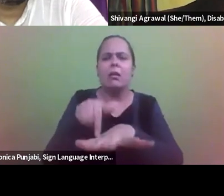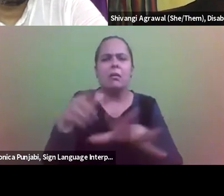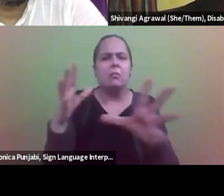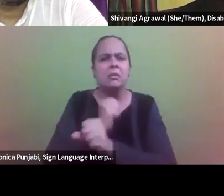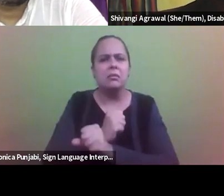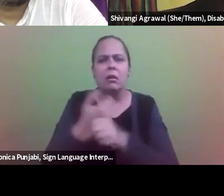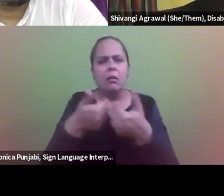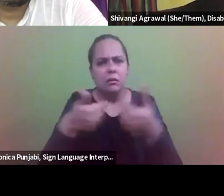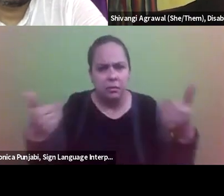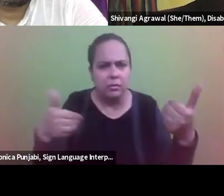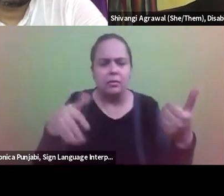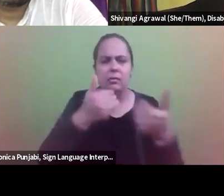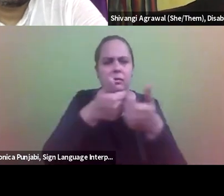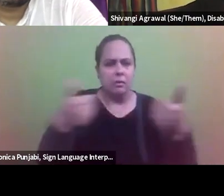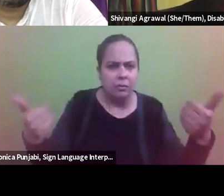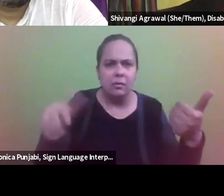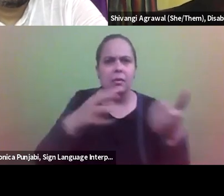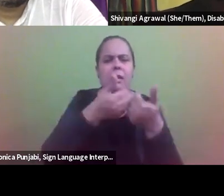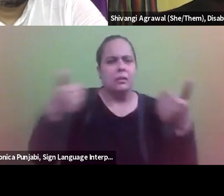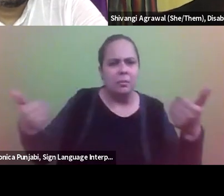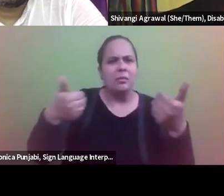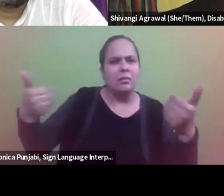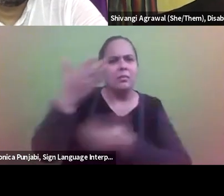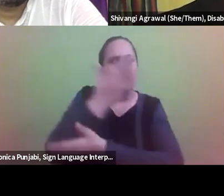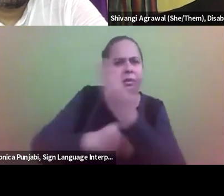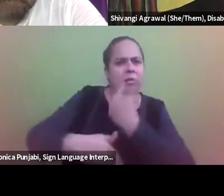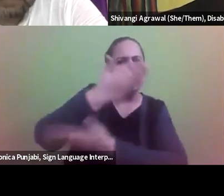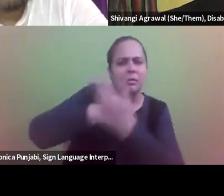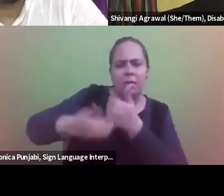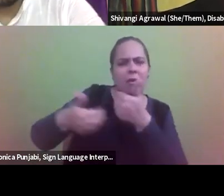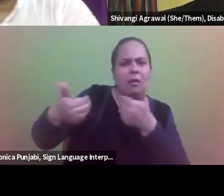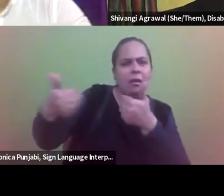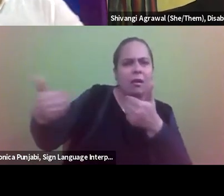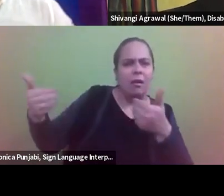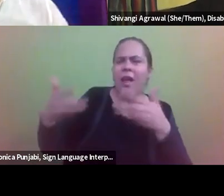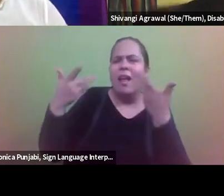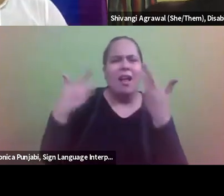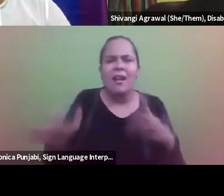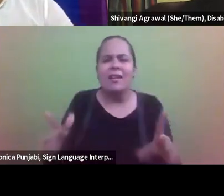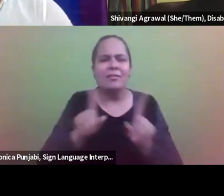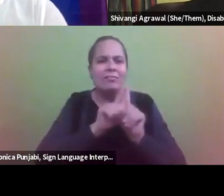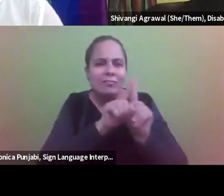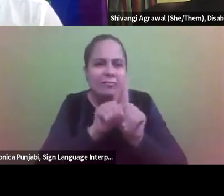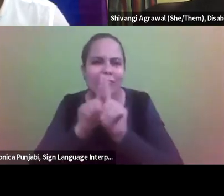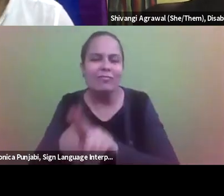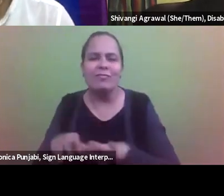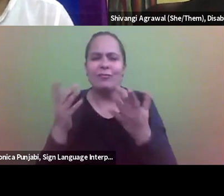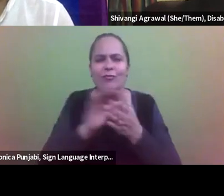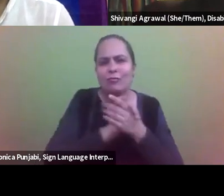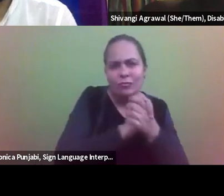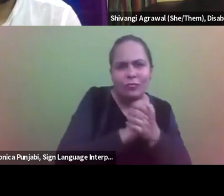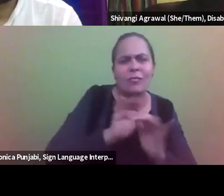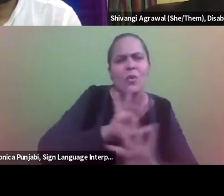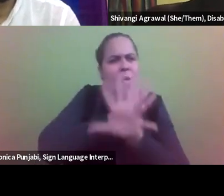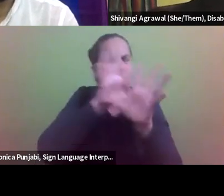the, I think, like I said, friendship, dating, all of these things, like we if